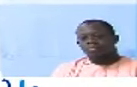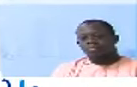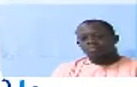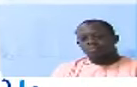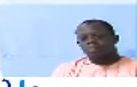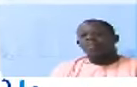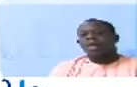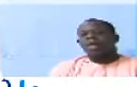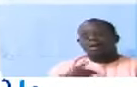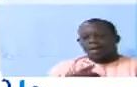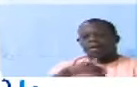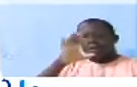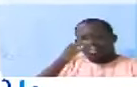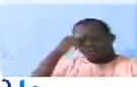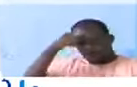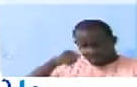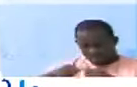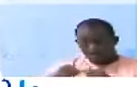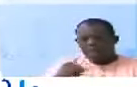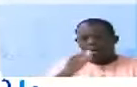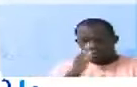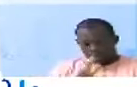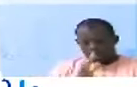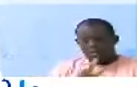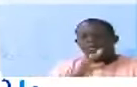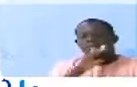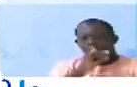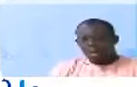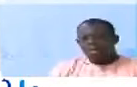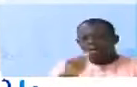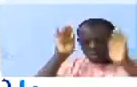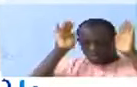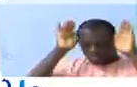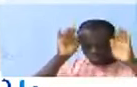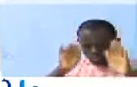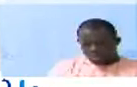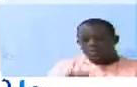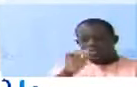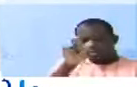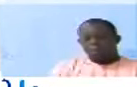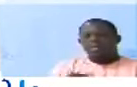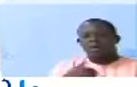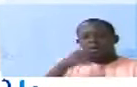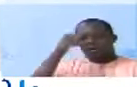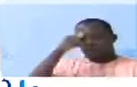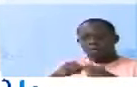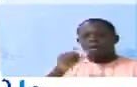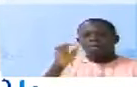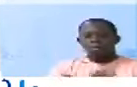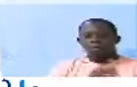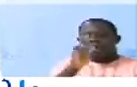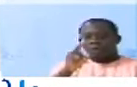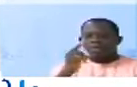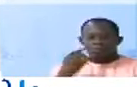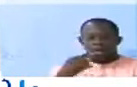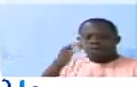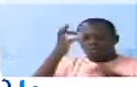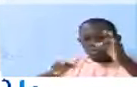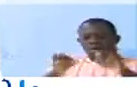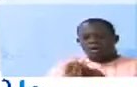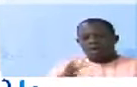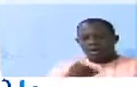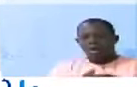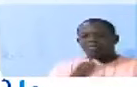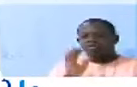salo. I can remember that man is a Muslim because during our trial one day he stopped the case and